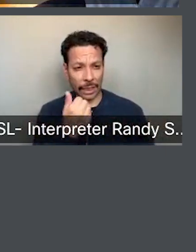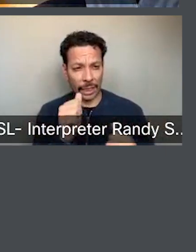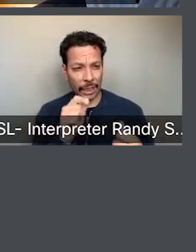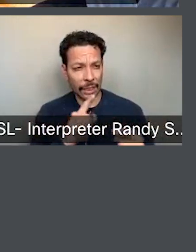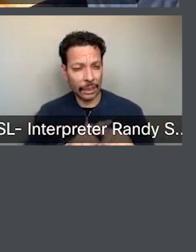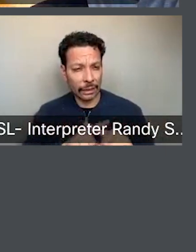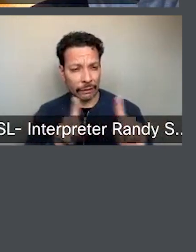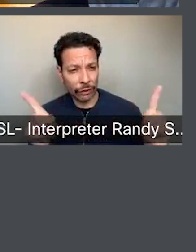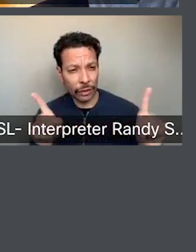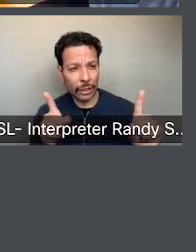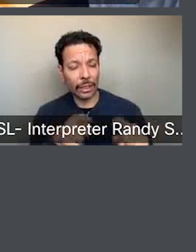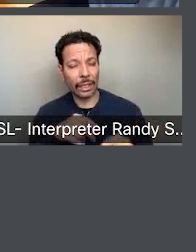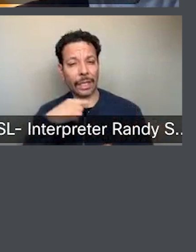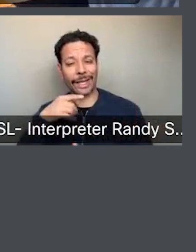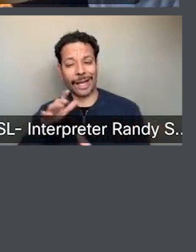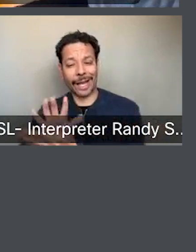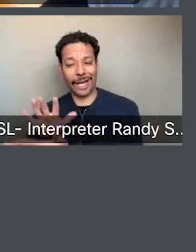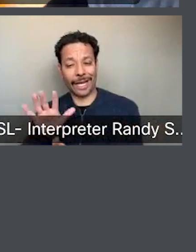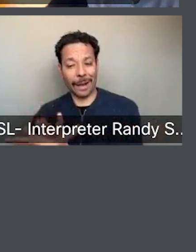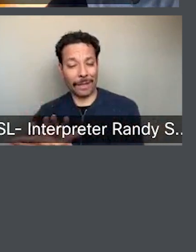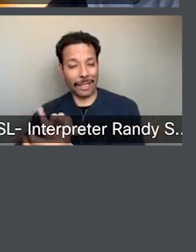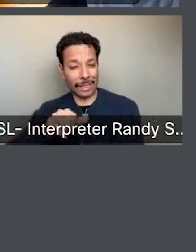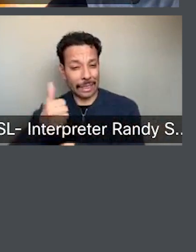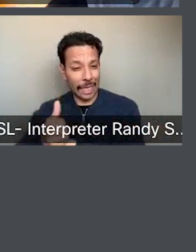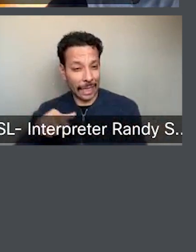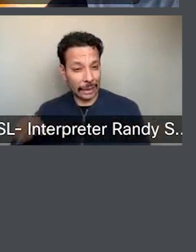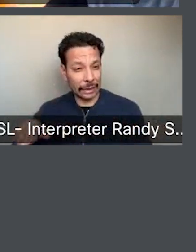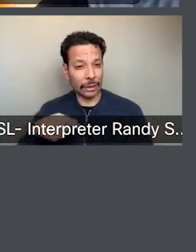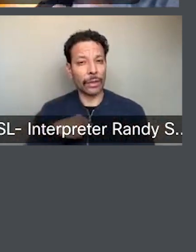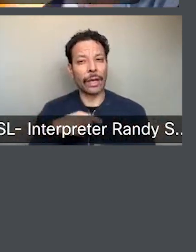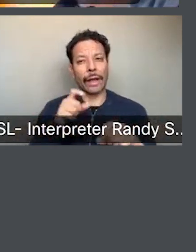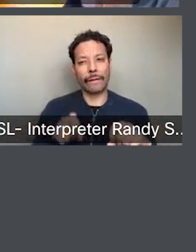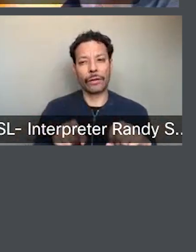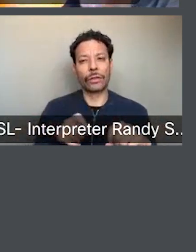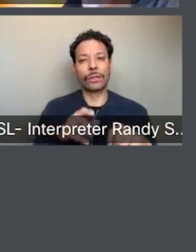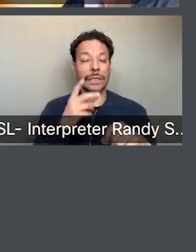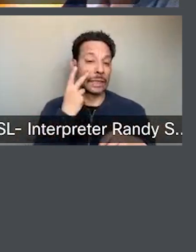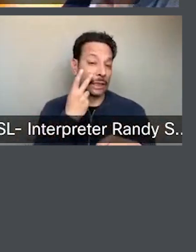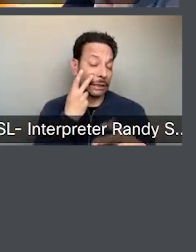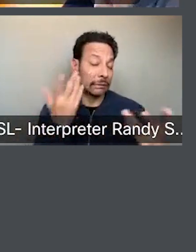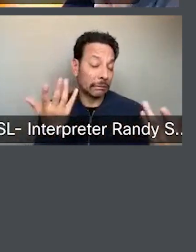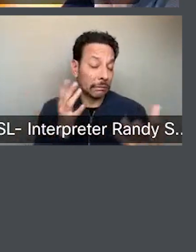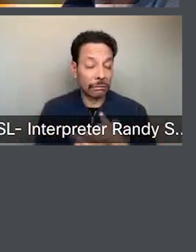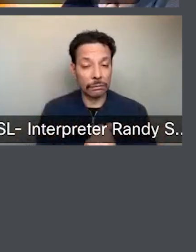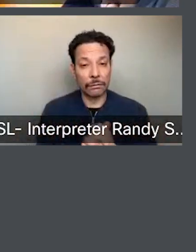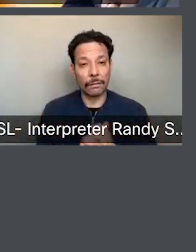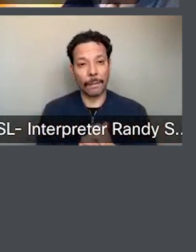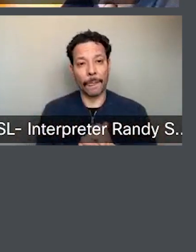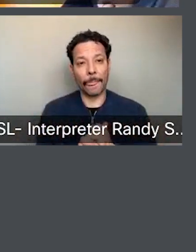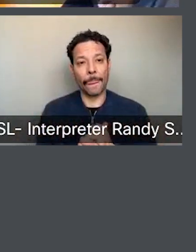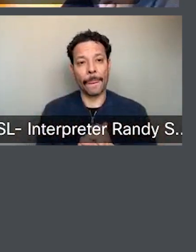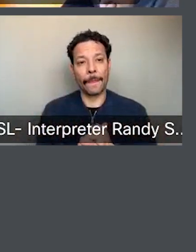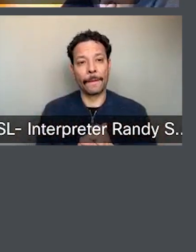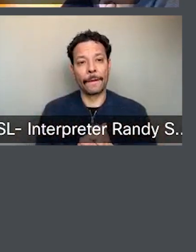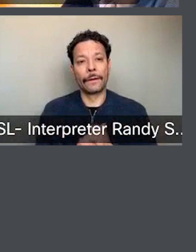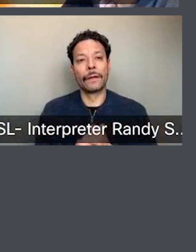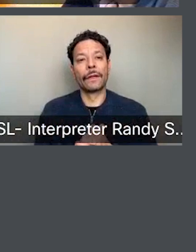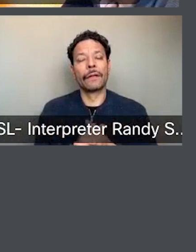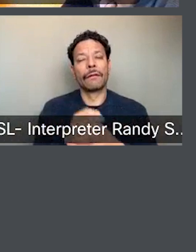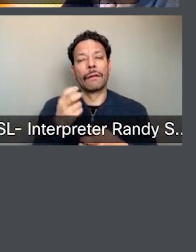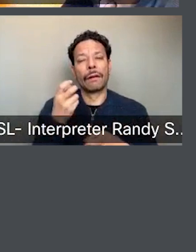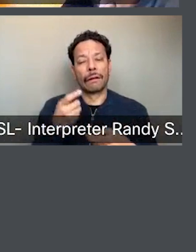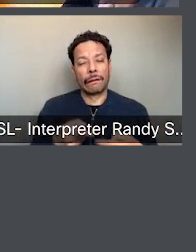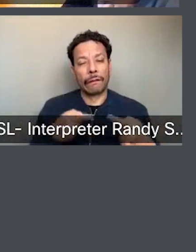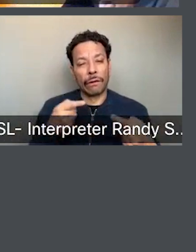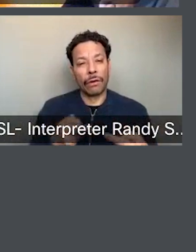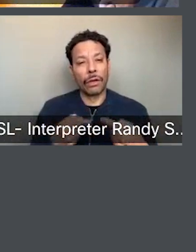academic settings? So we'll have to see. And it's difficult, another